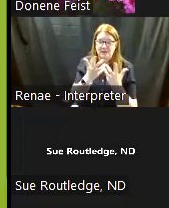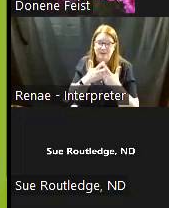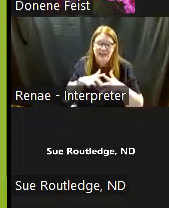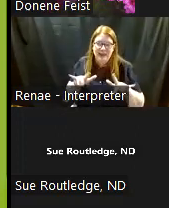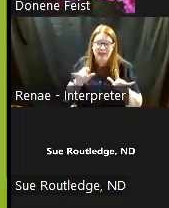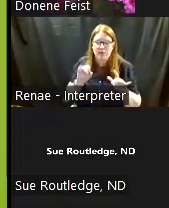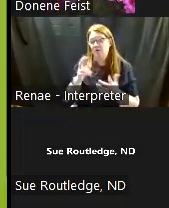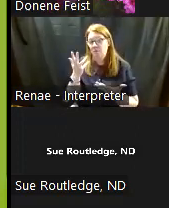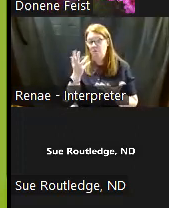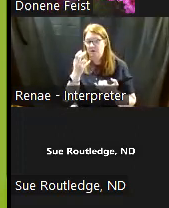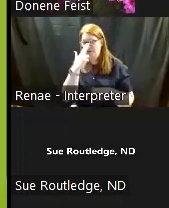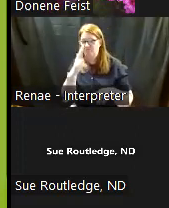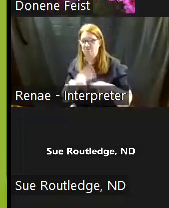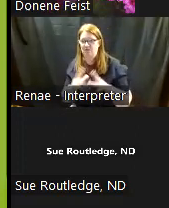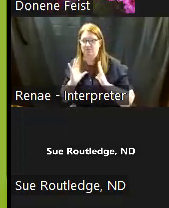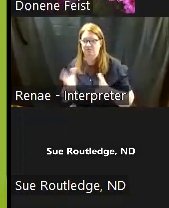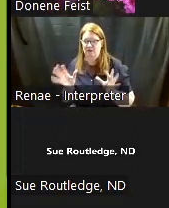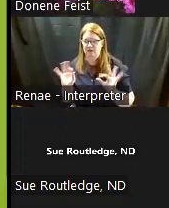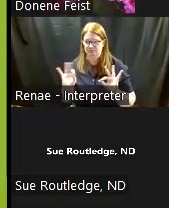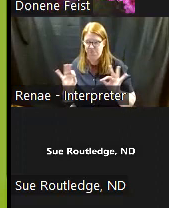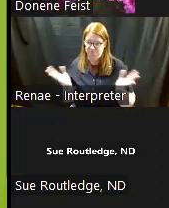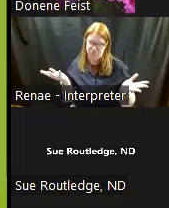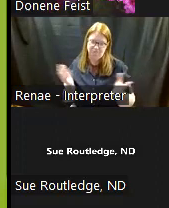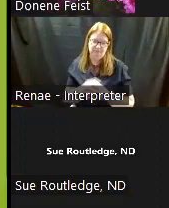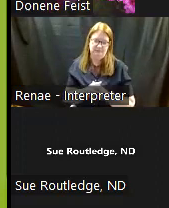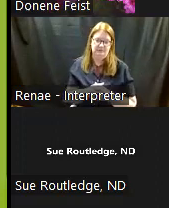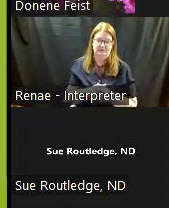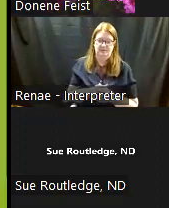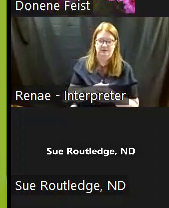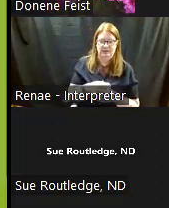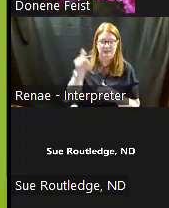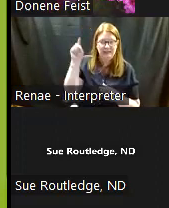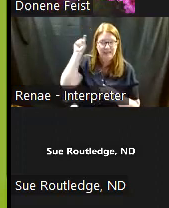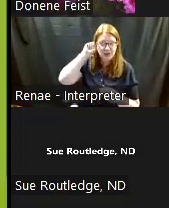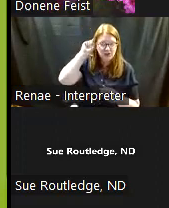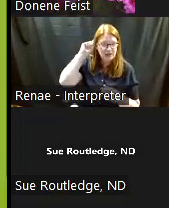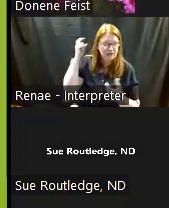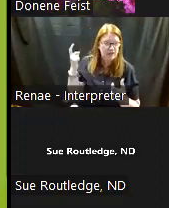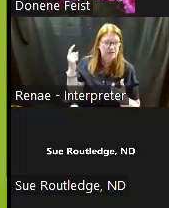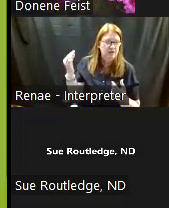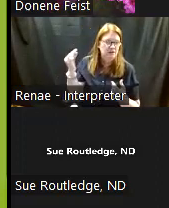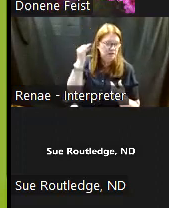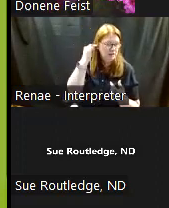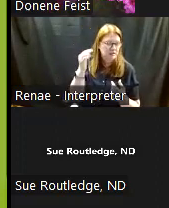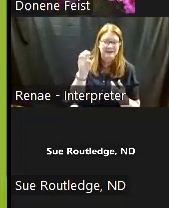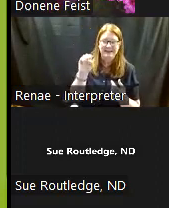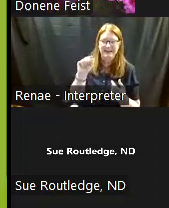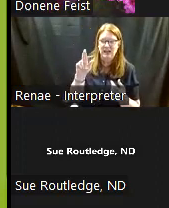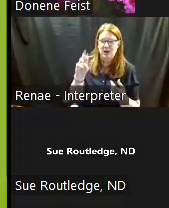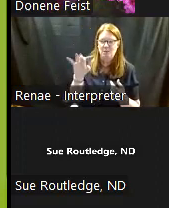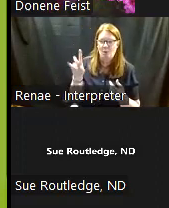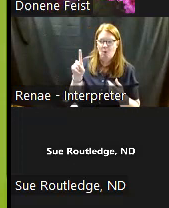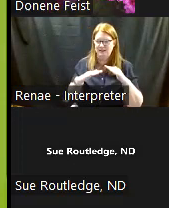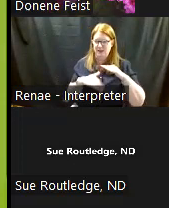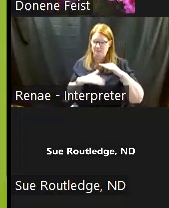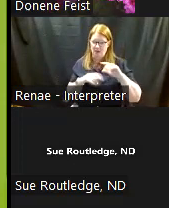it to be fun, that's great too. We've got the hearing aid, which would connect to the ear mold, which is on the bottom level